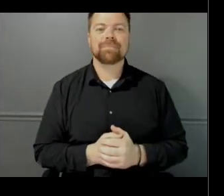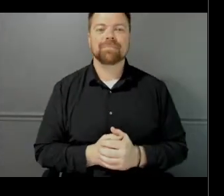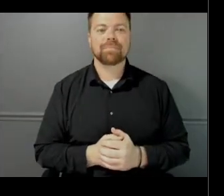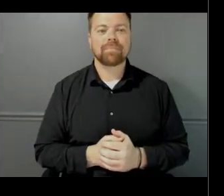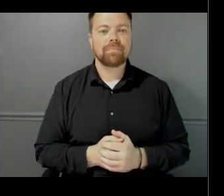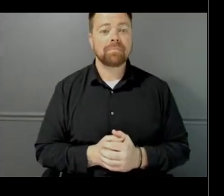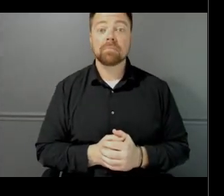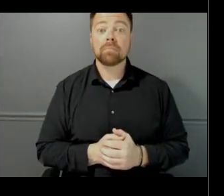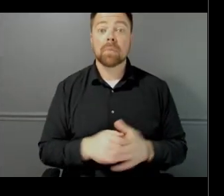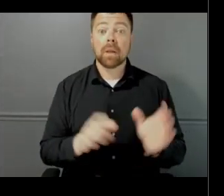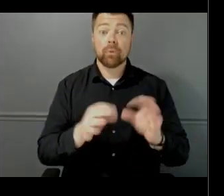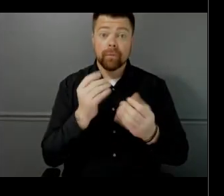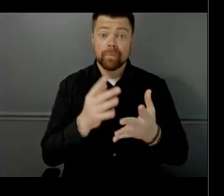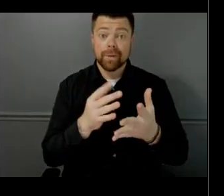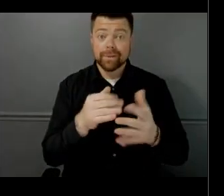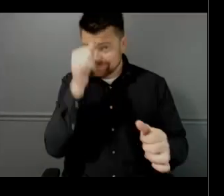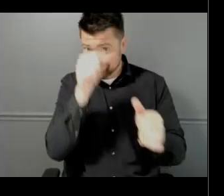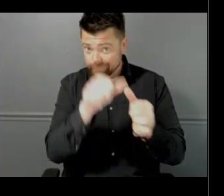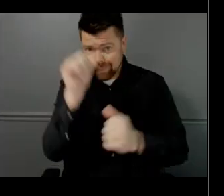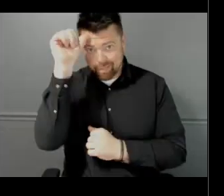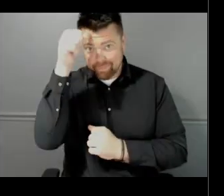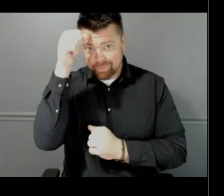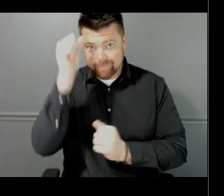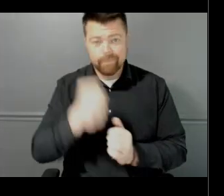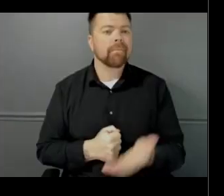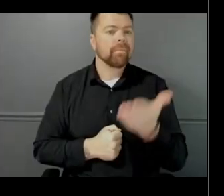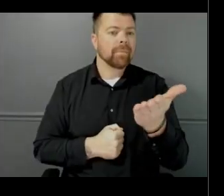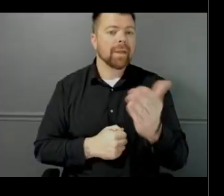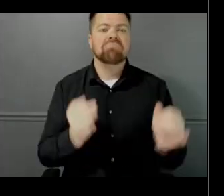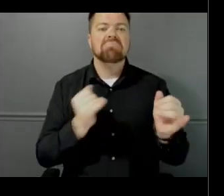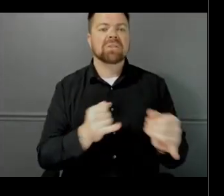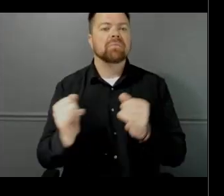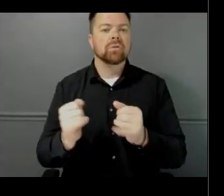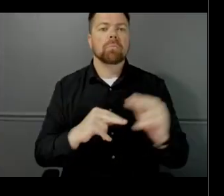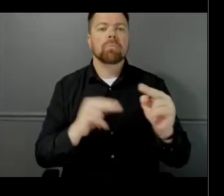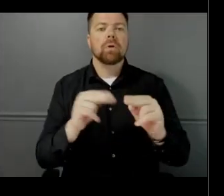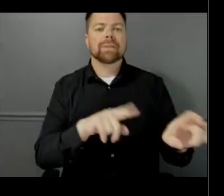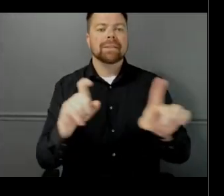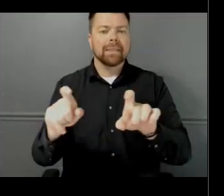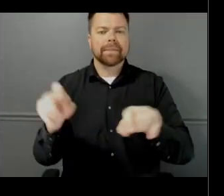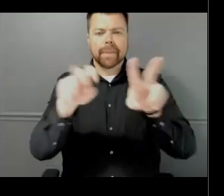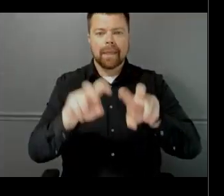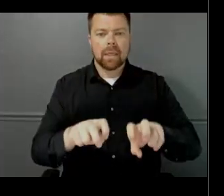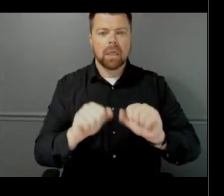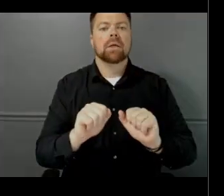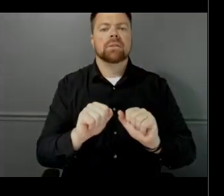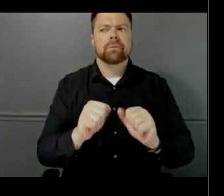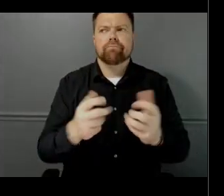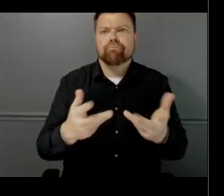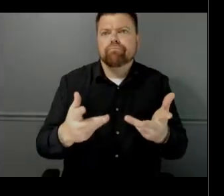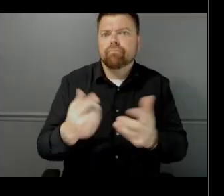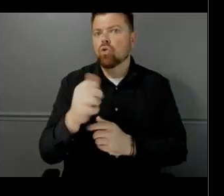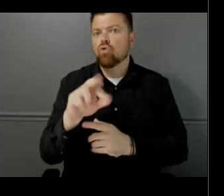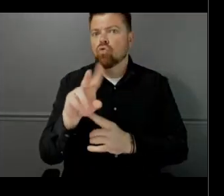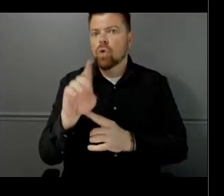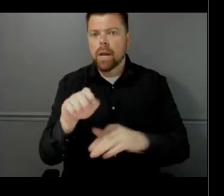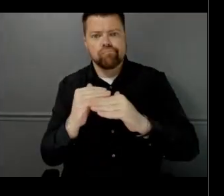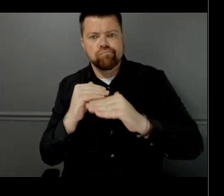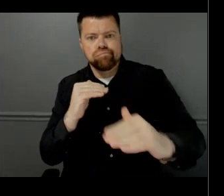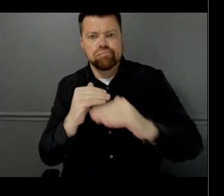Key takeaways. The individual building test analyzes the